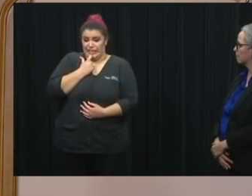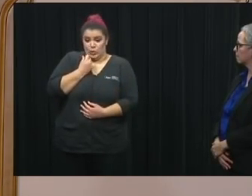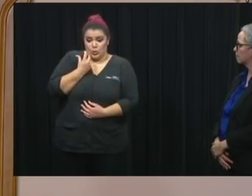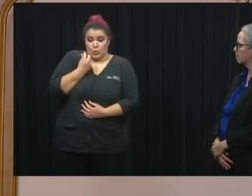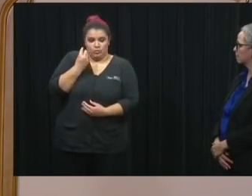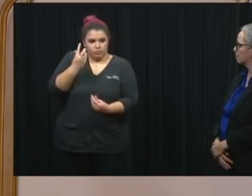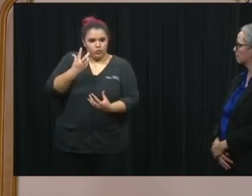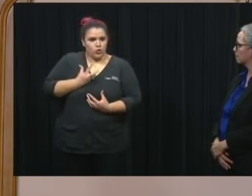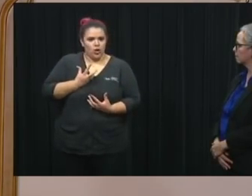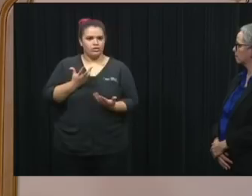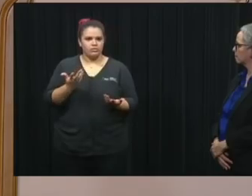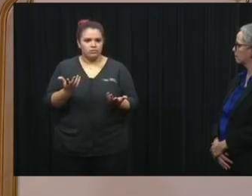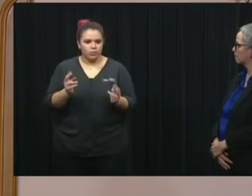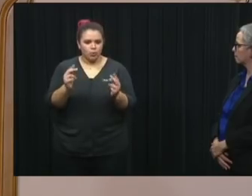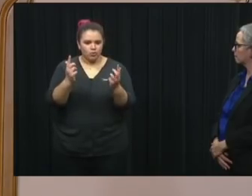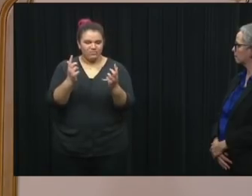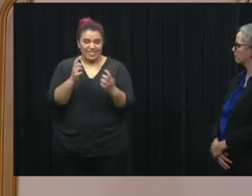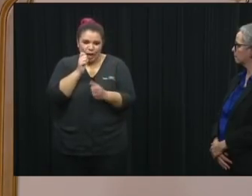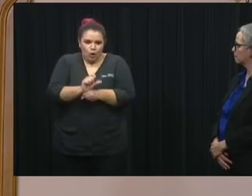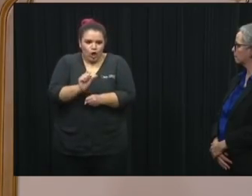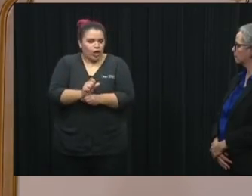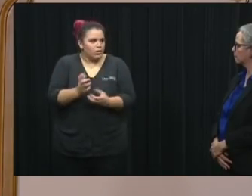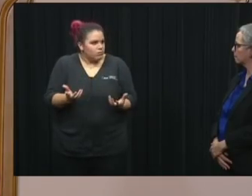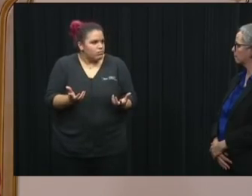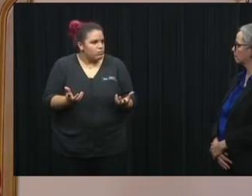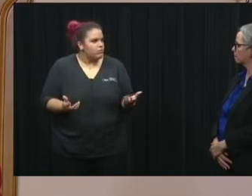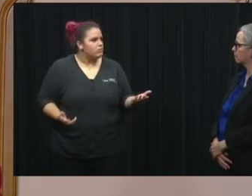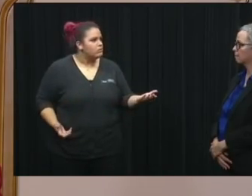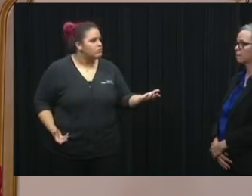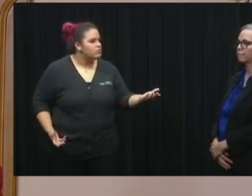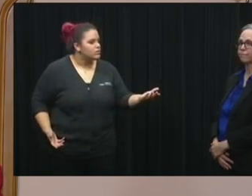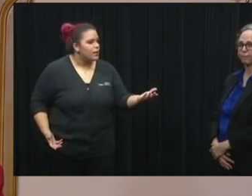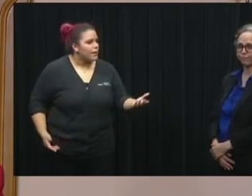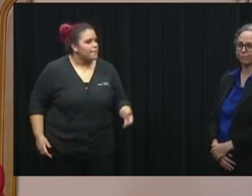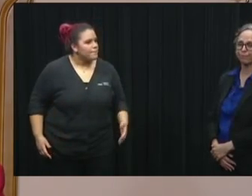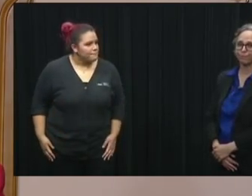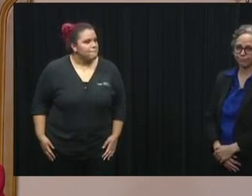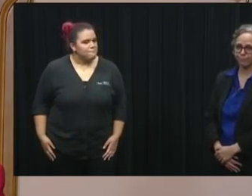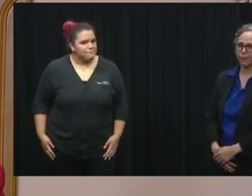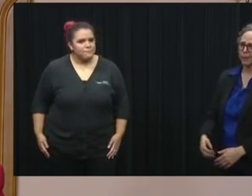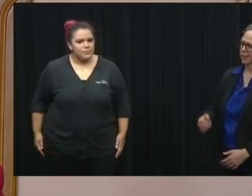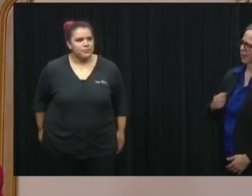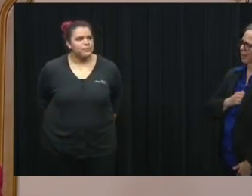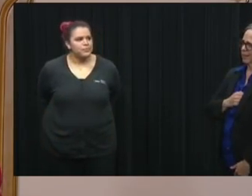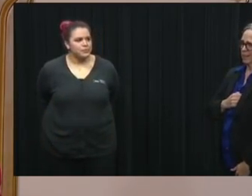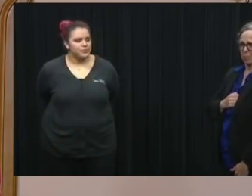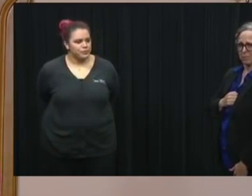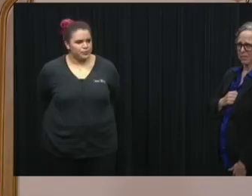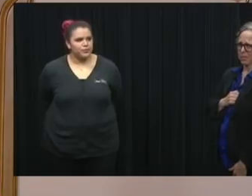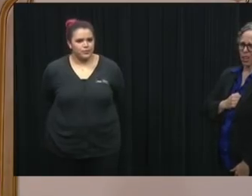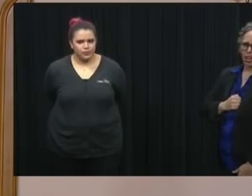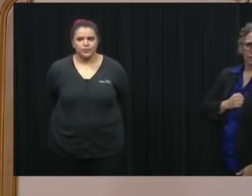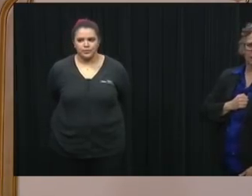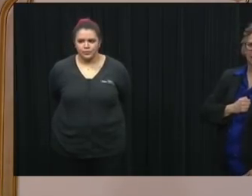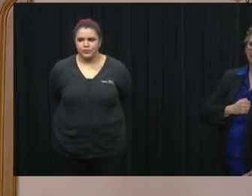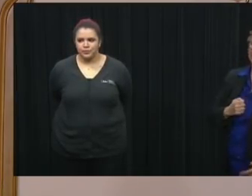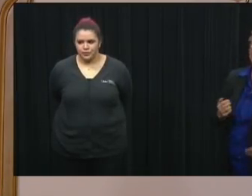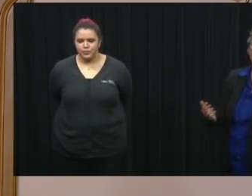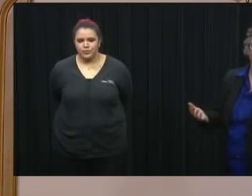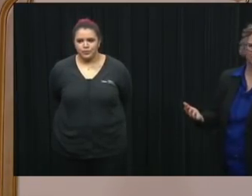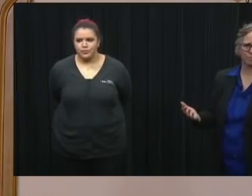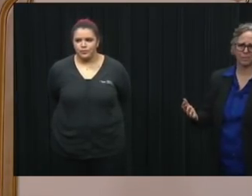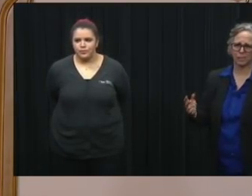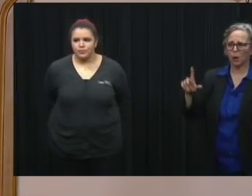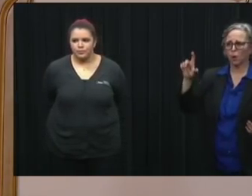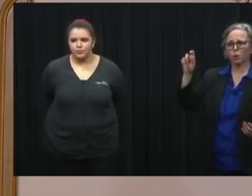Well, we're certainly sorry about that. We apologize for that. As John indicated, we're doing absolutely everything we can to keep it up, keep